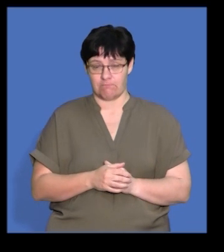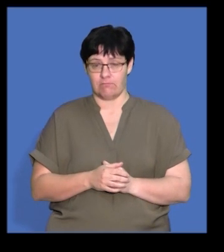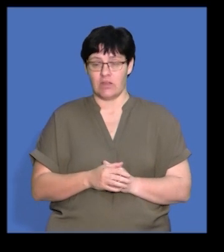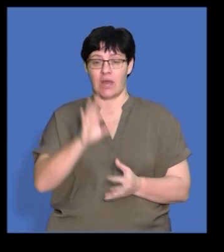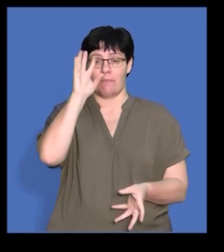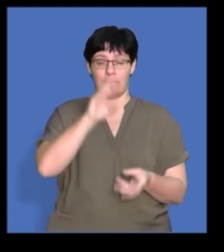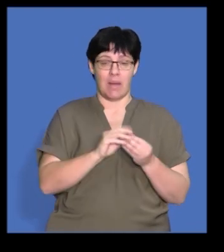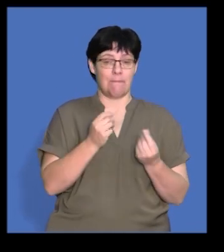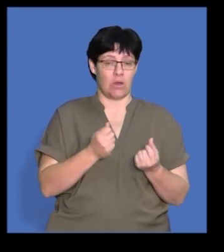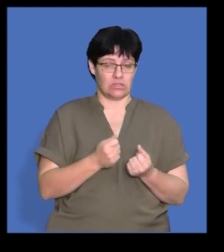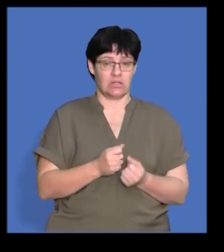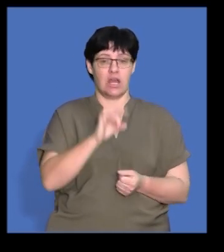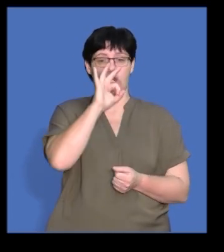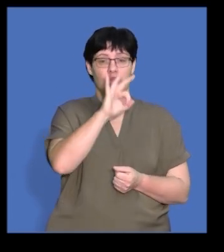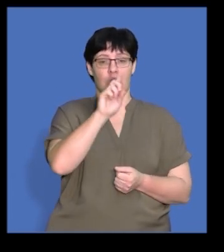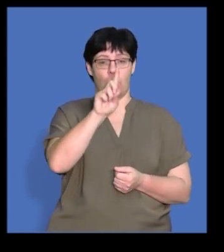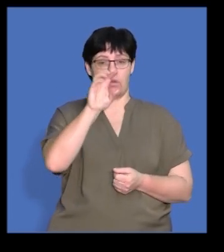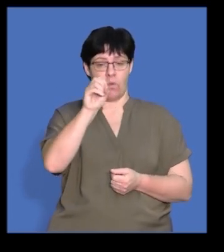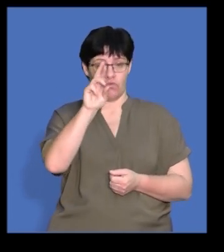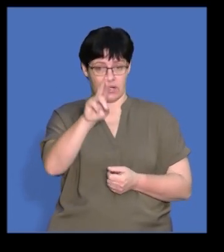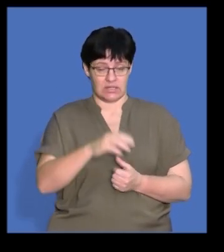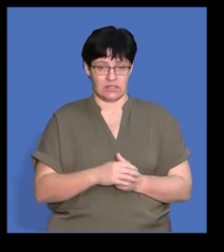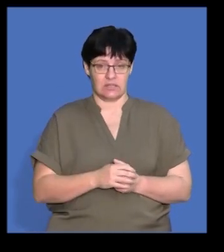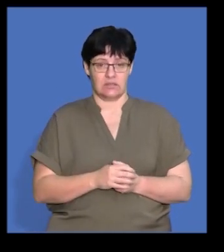that we have here is 310